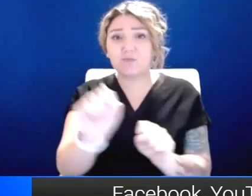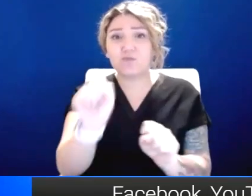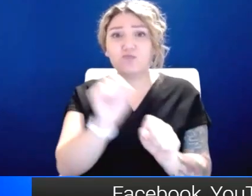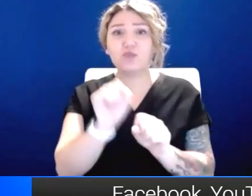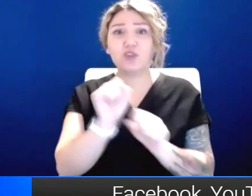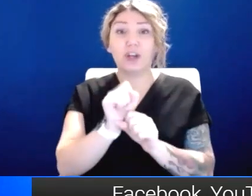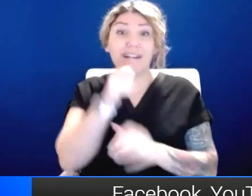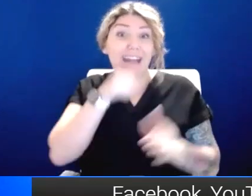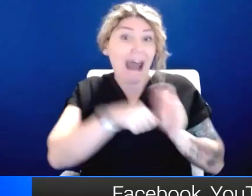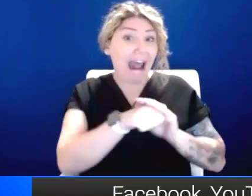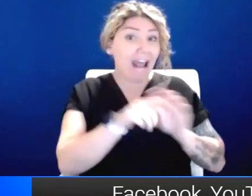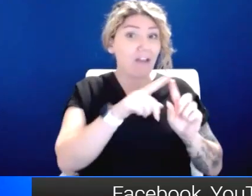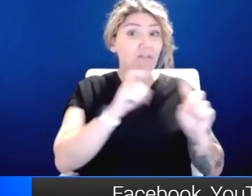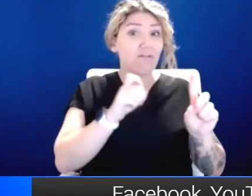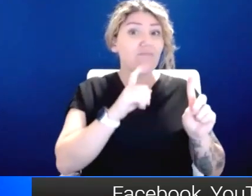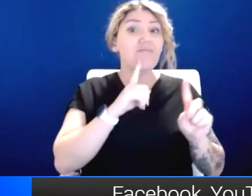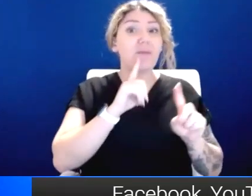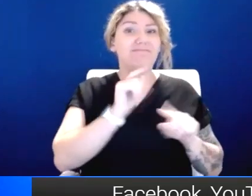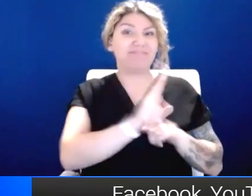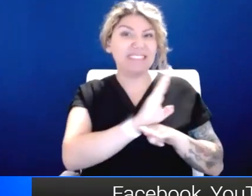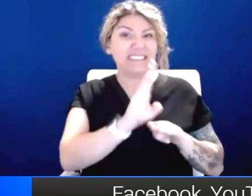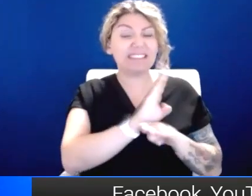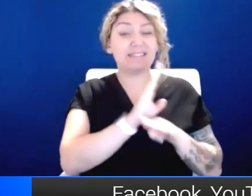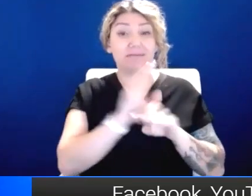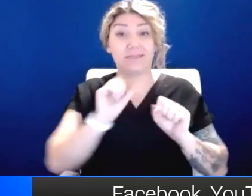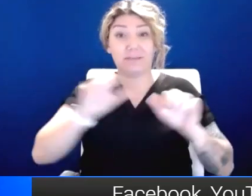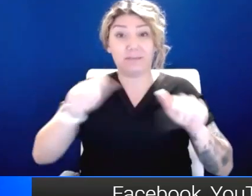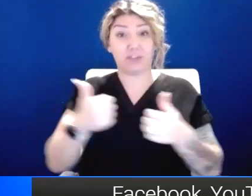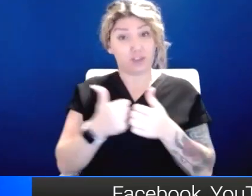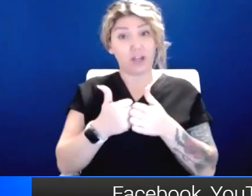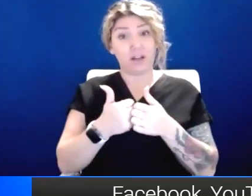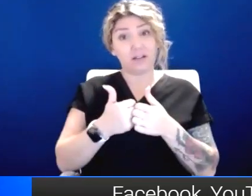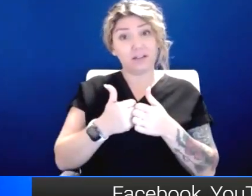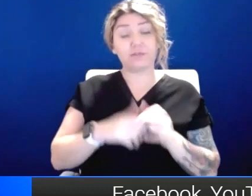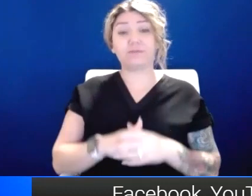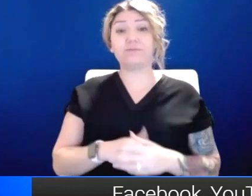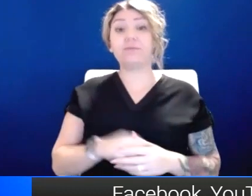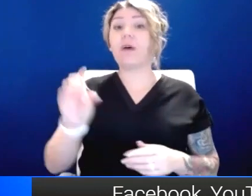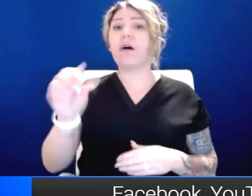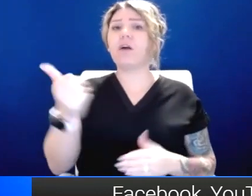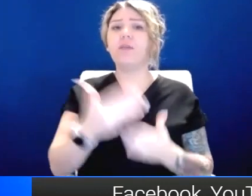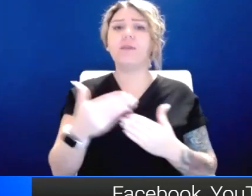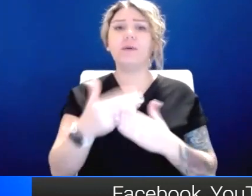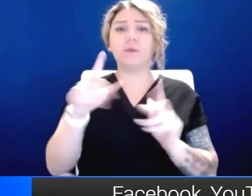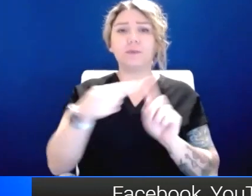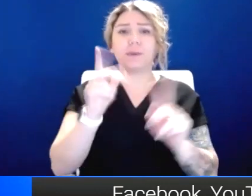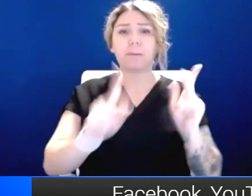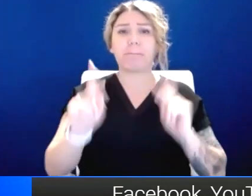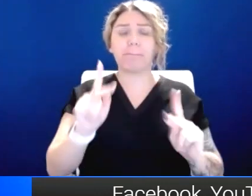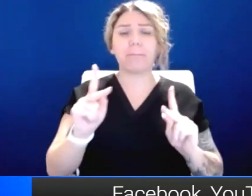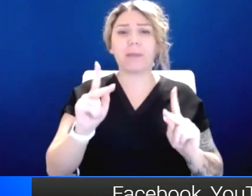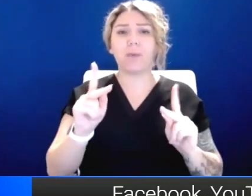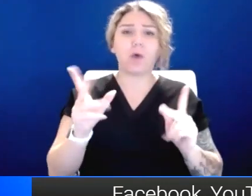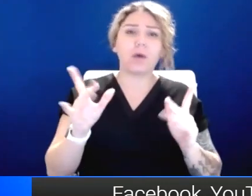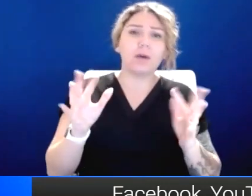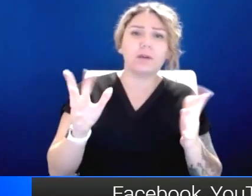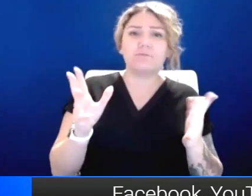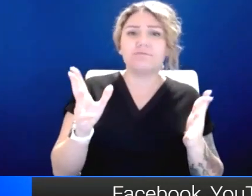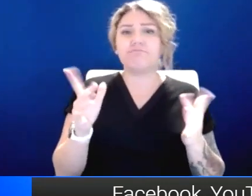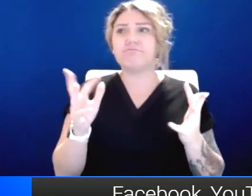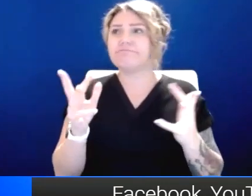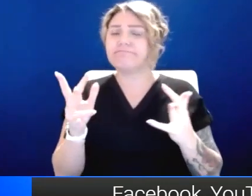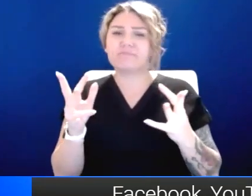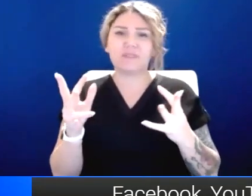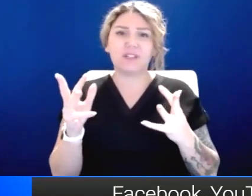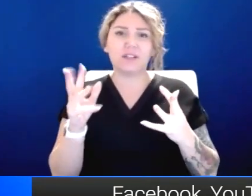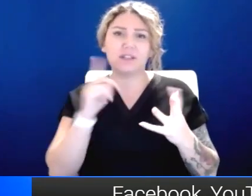from their employers can be very challenging from them. And the other thing is when these people go talk to their people at work, it's